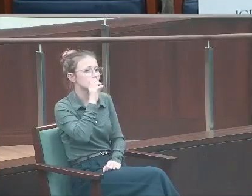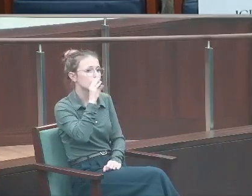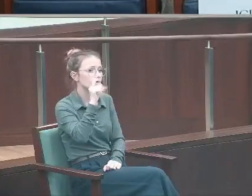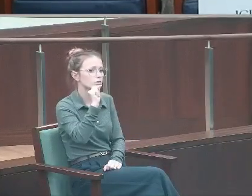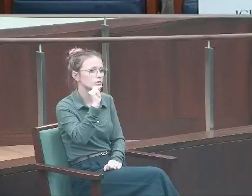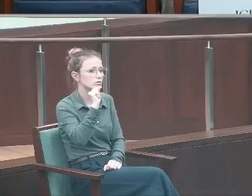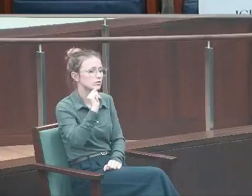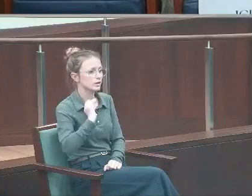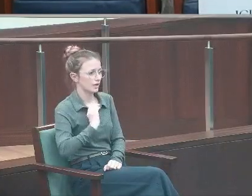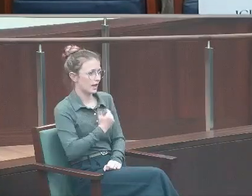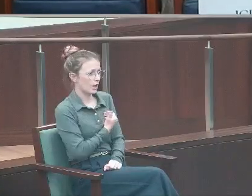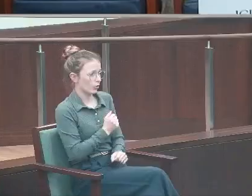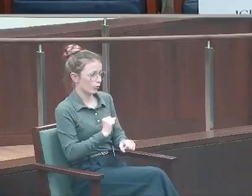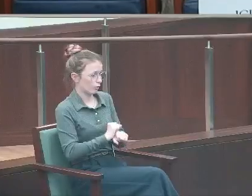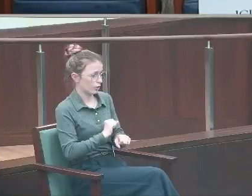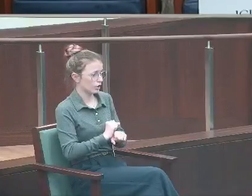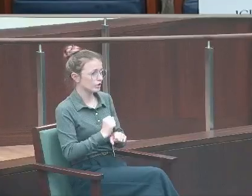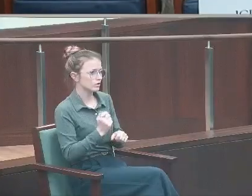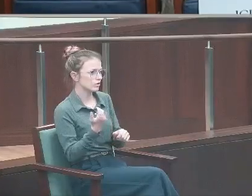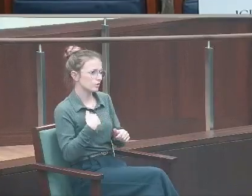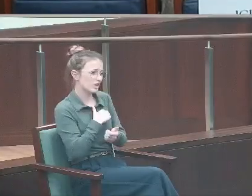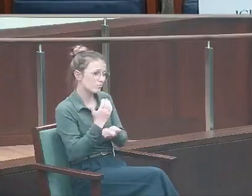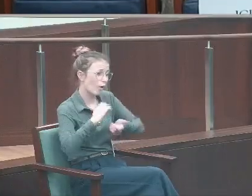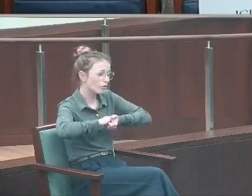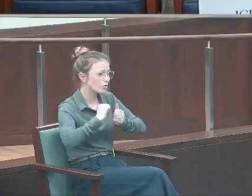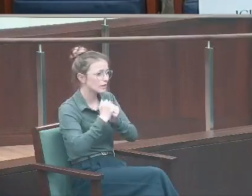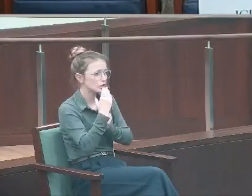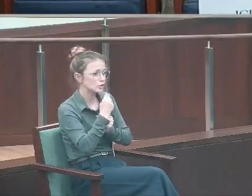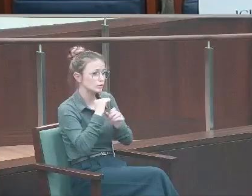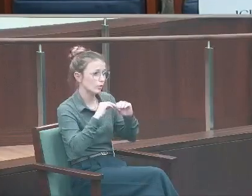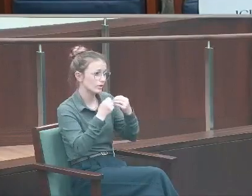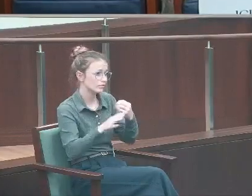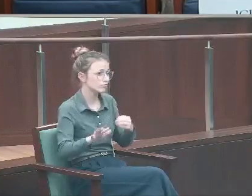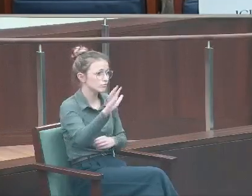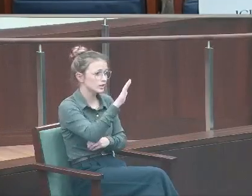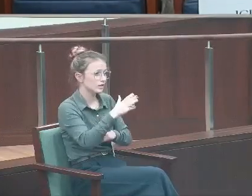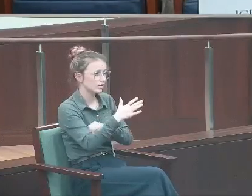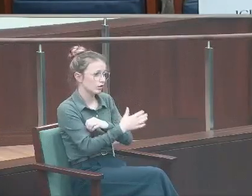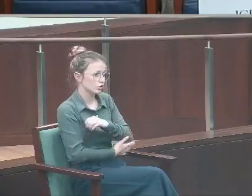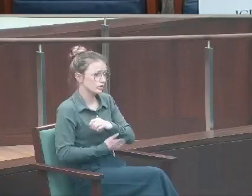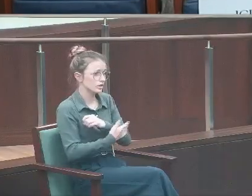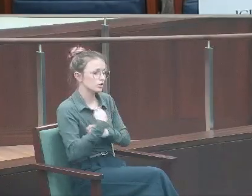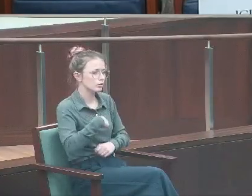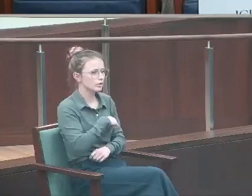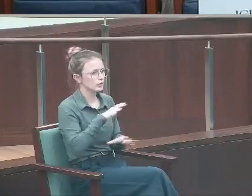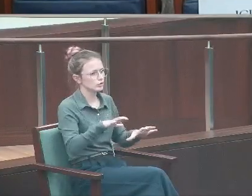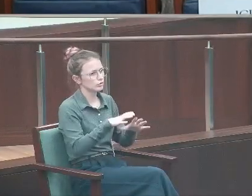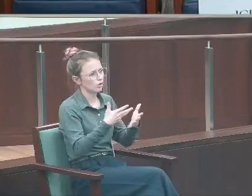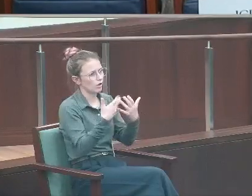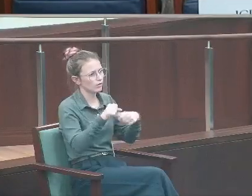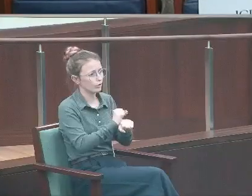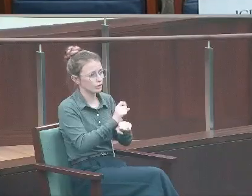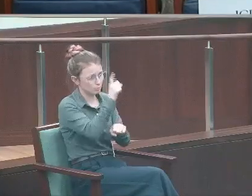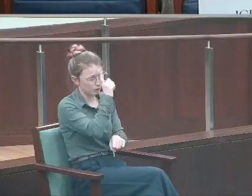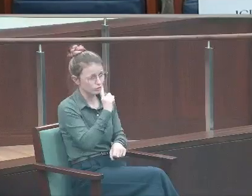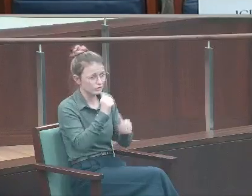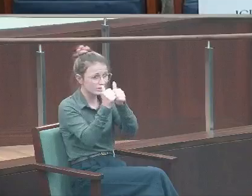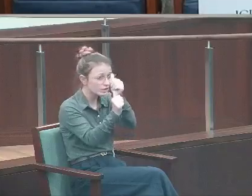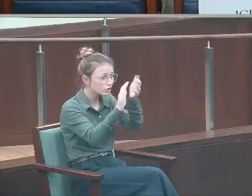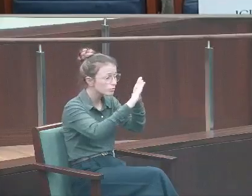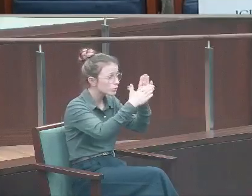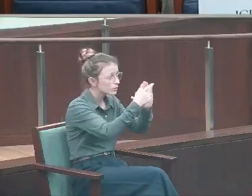work with JCRCs and others around the country, we also do a lot of behind-the-scenes work to make sure that local communities, whether they are JCRCs and